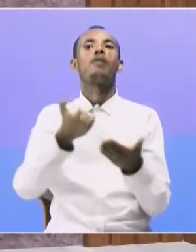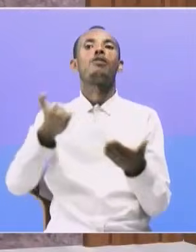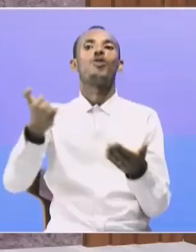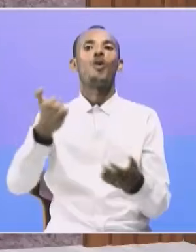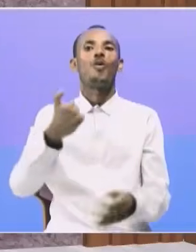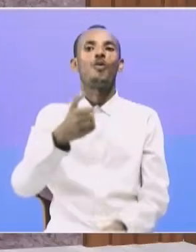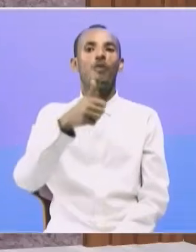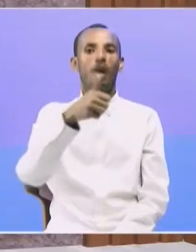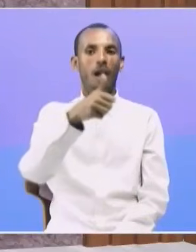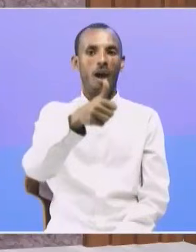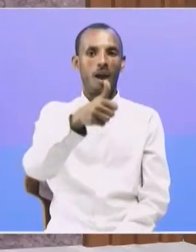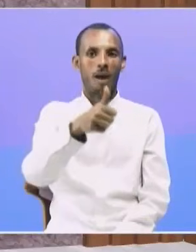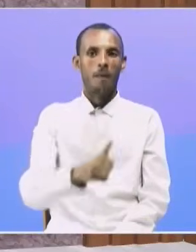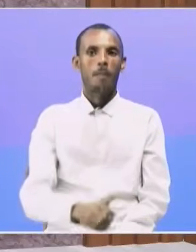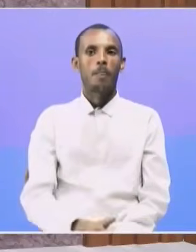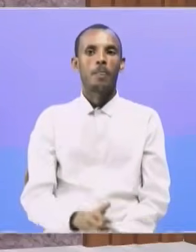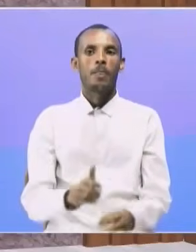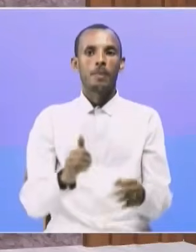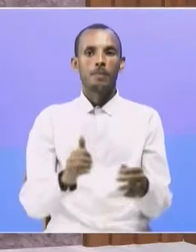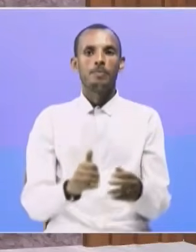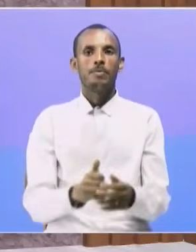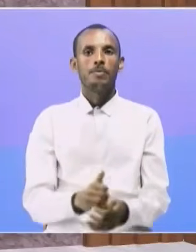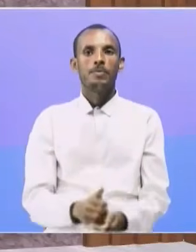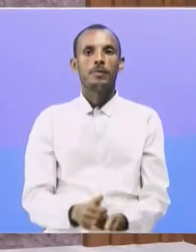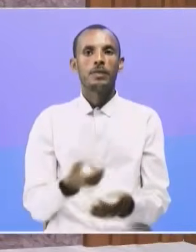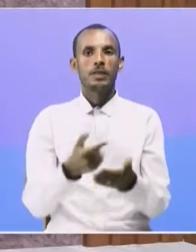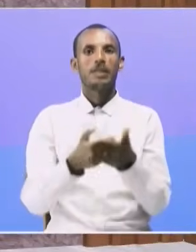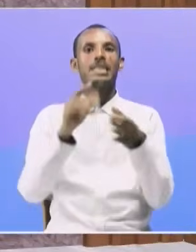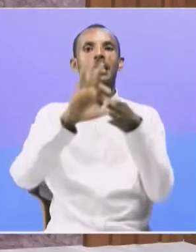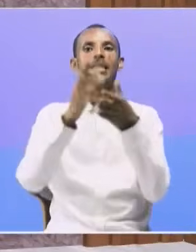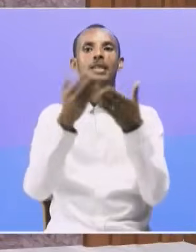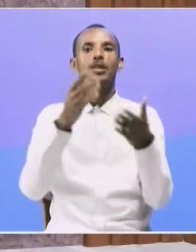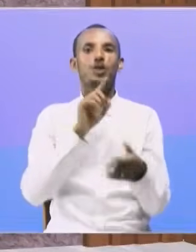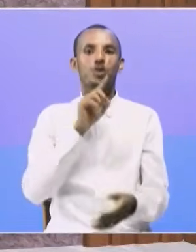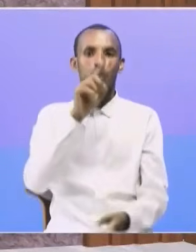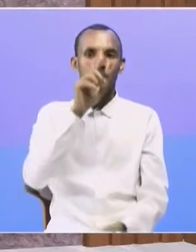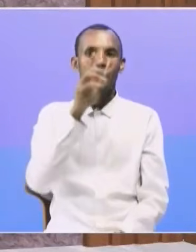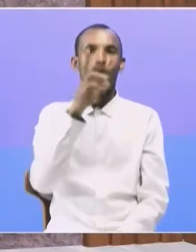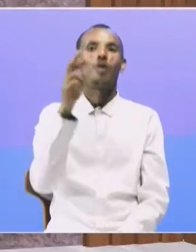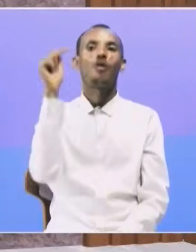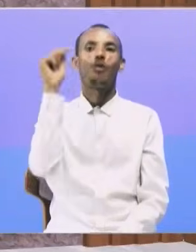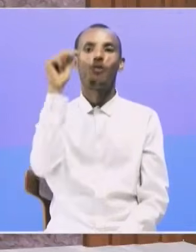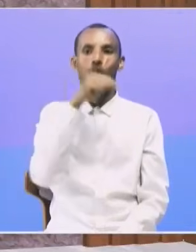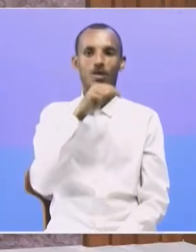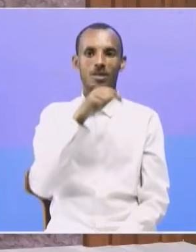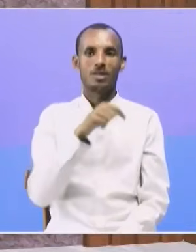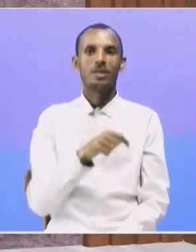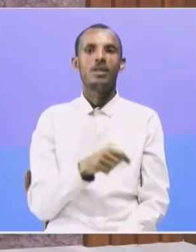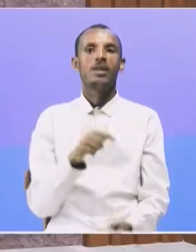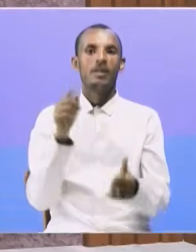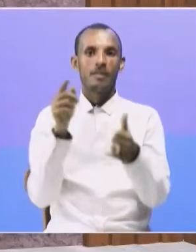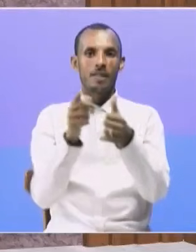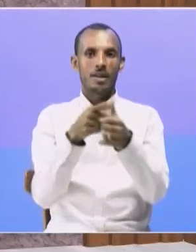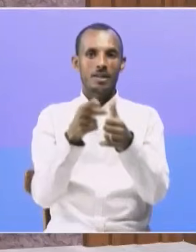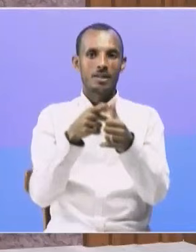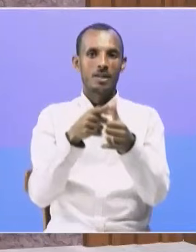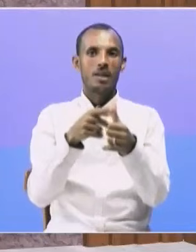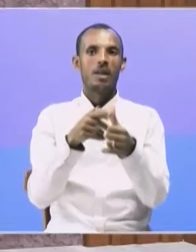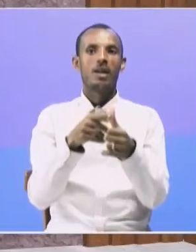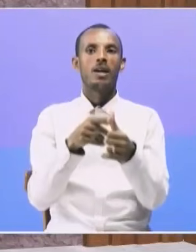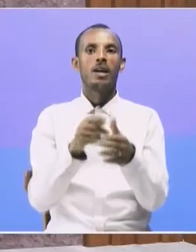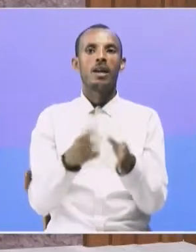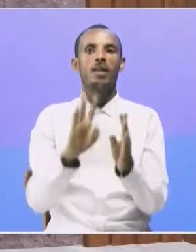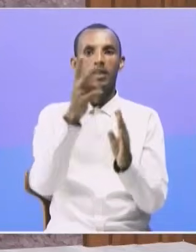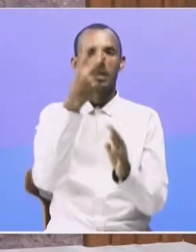this statement true or false? First, let's read it. Here it